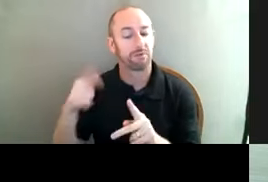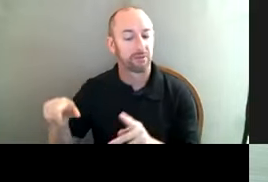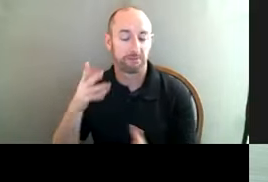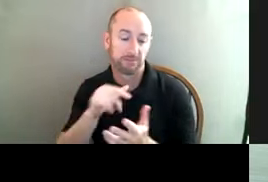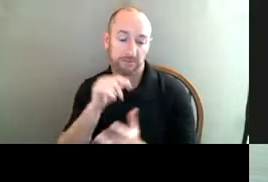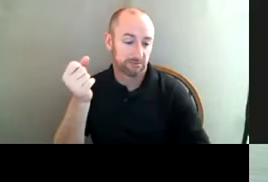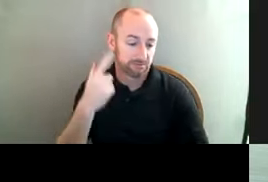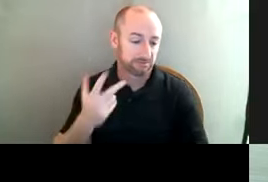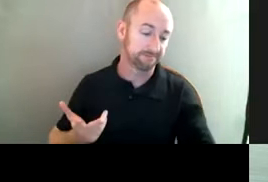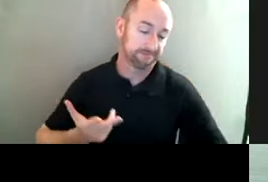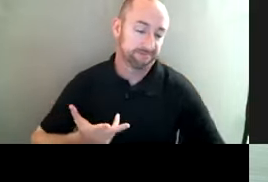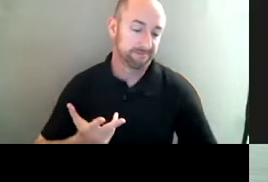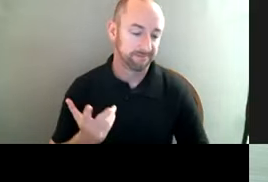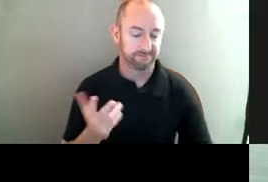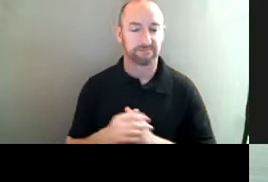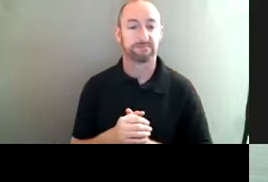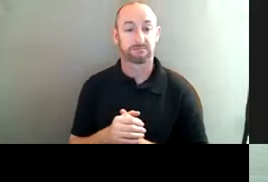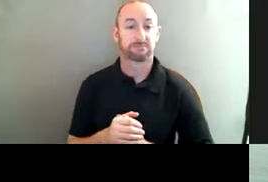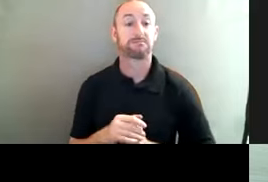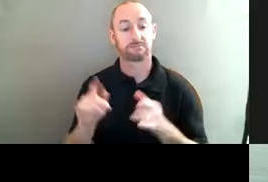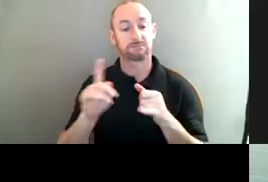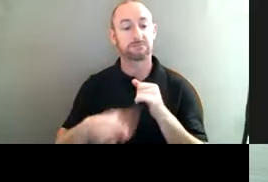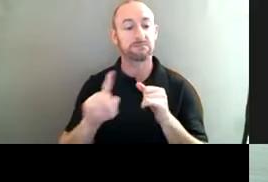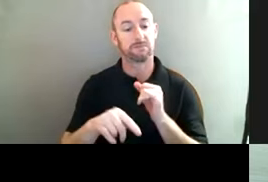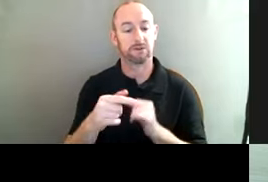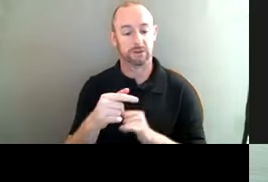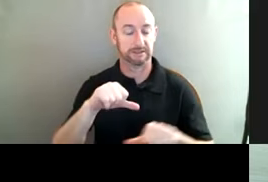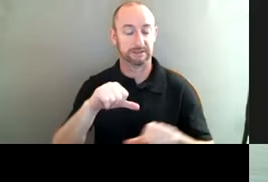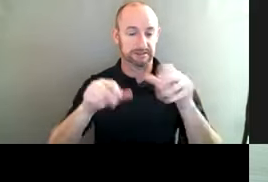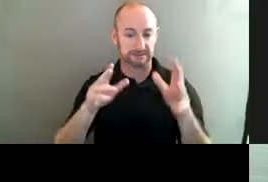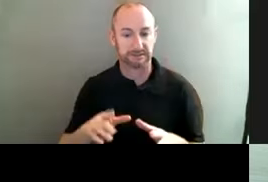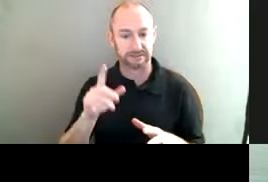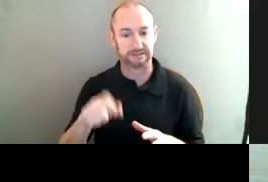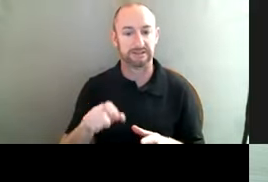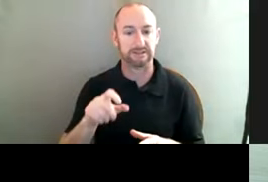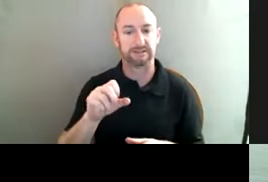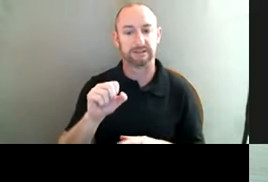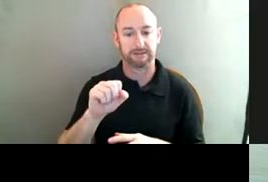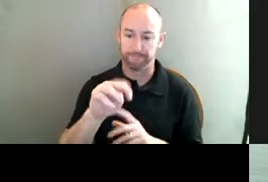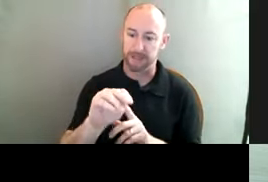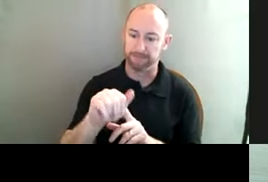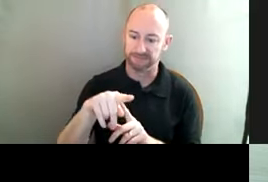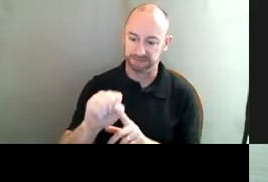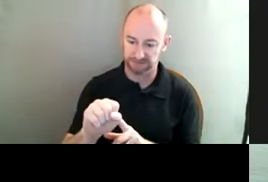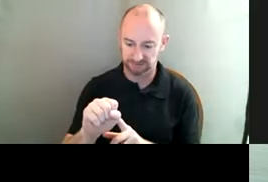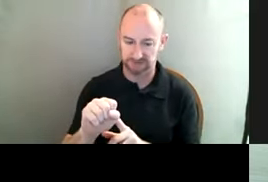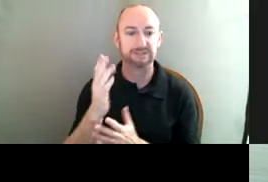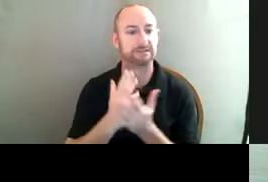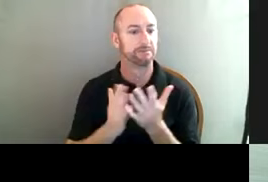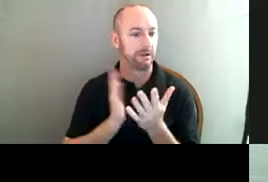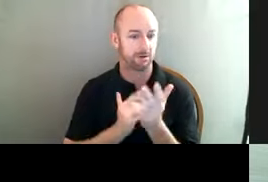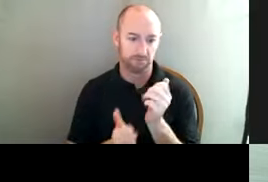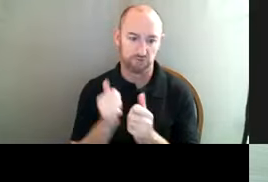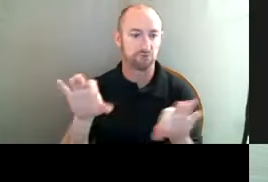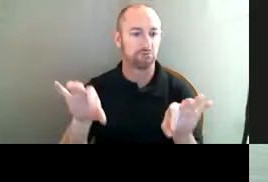it. And then finally, geoscience is inherently spatial, and that means maps. And they're some of our most important